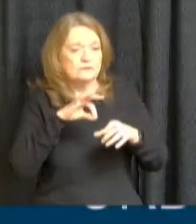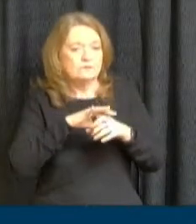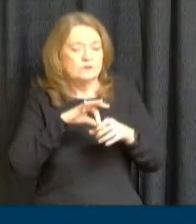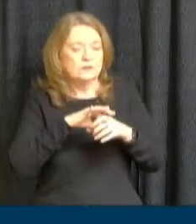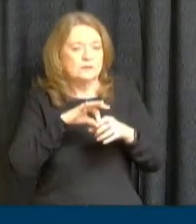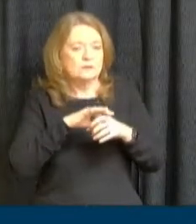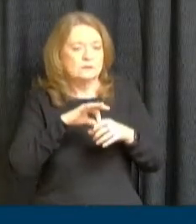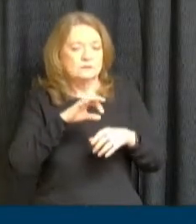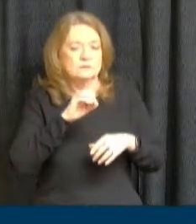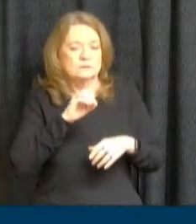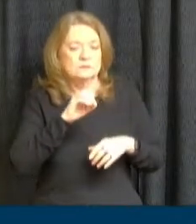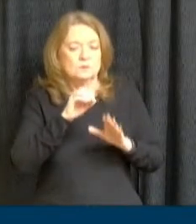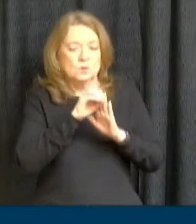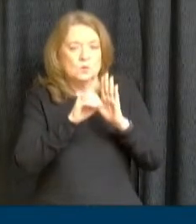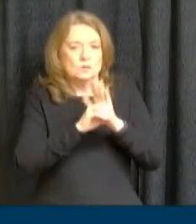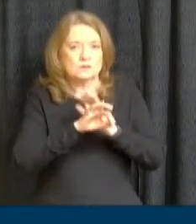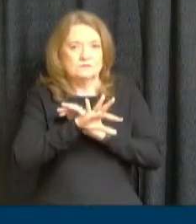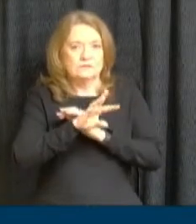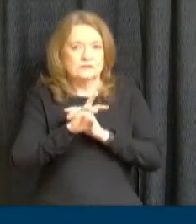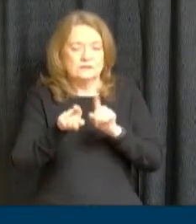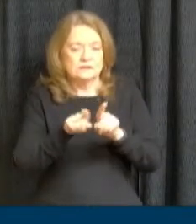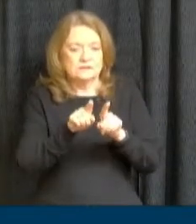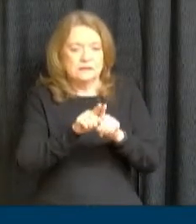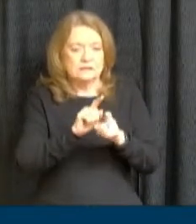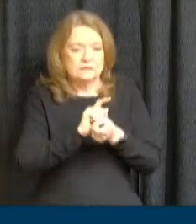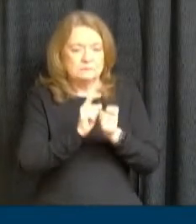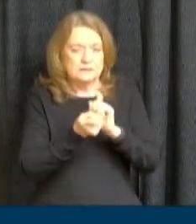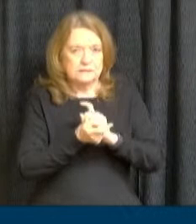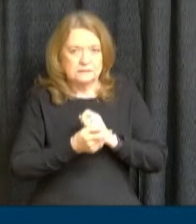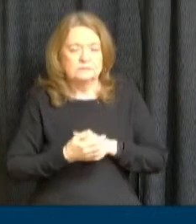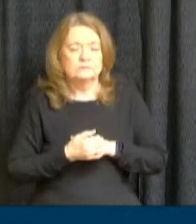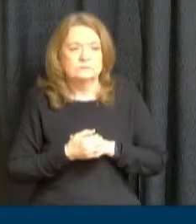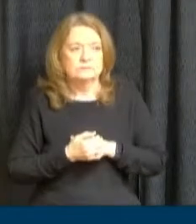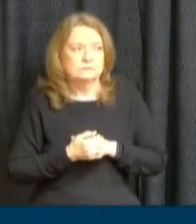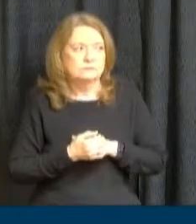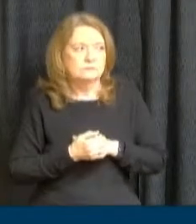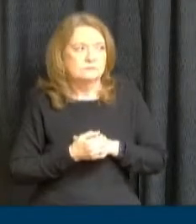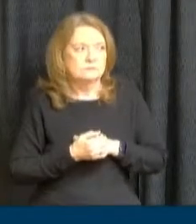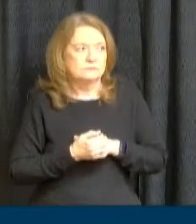voting on ordinance 56 as amended.